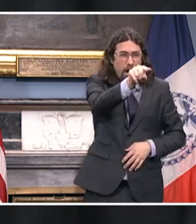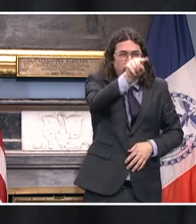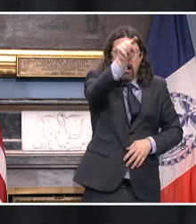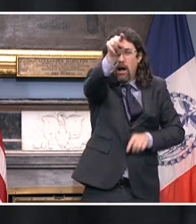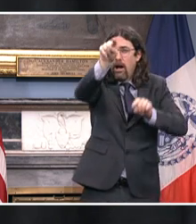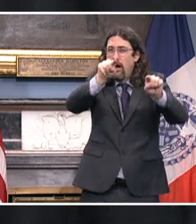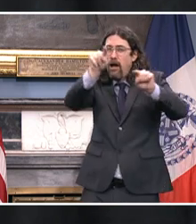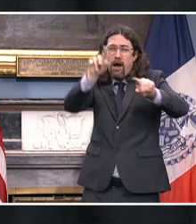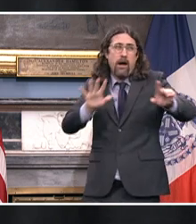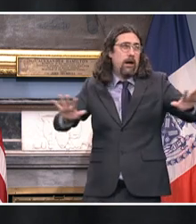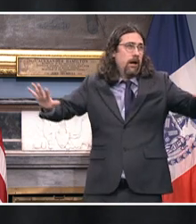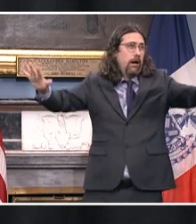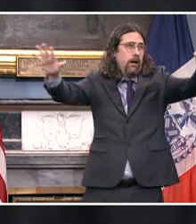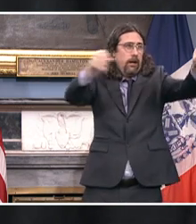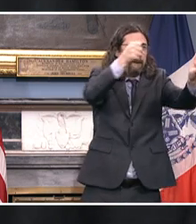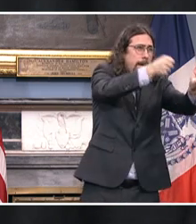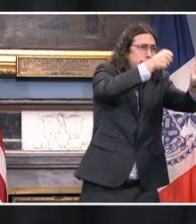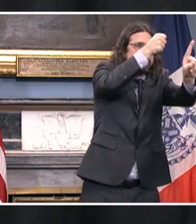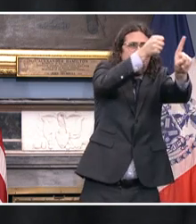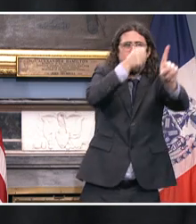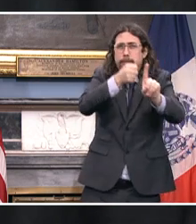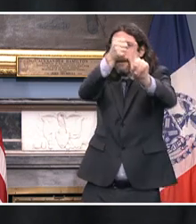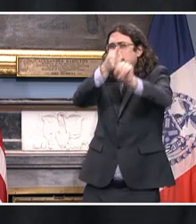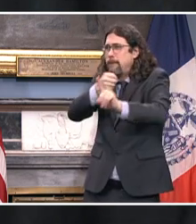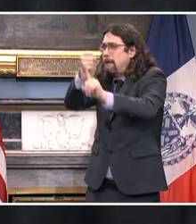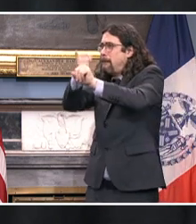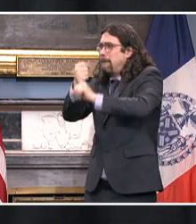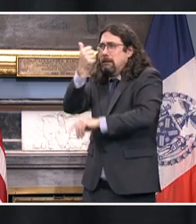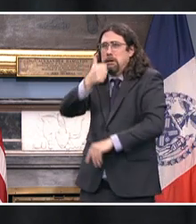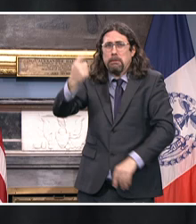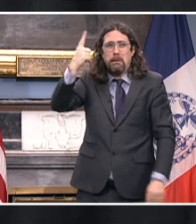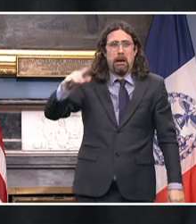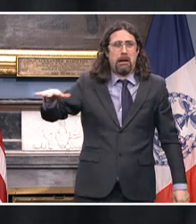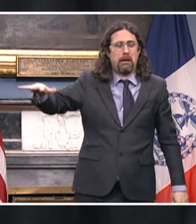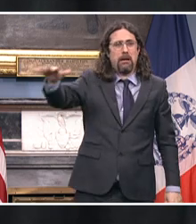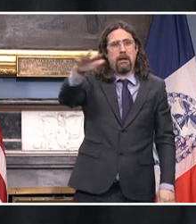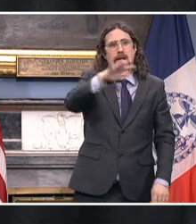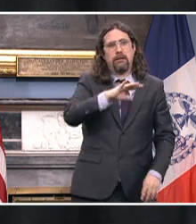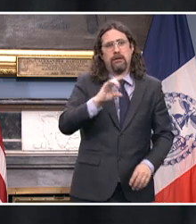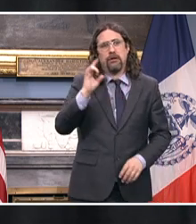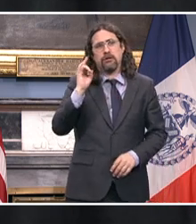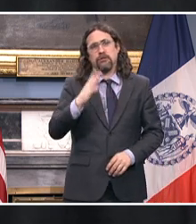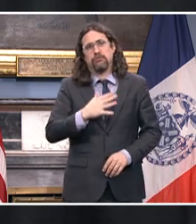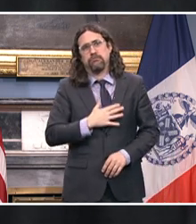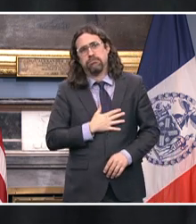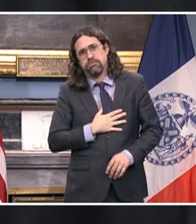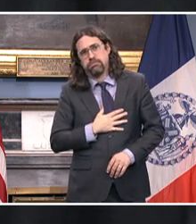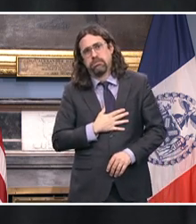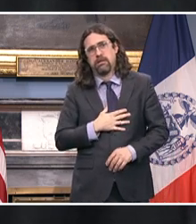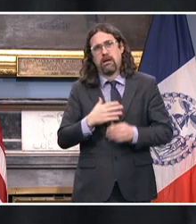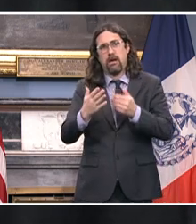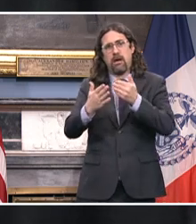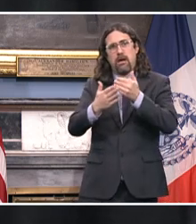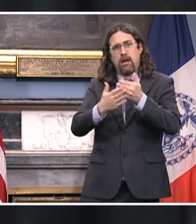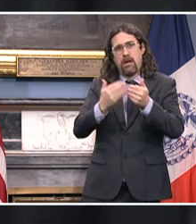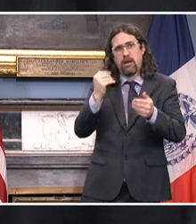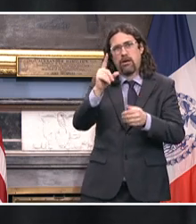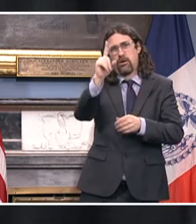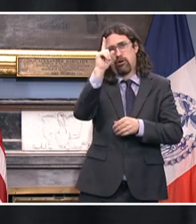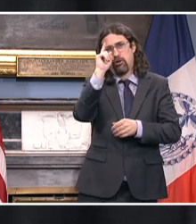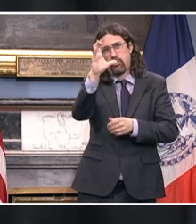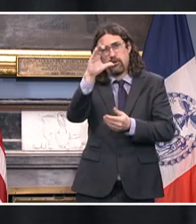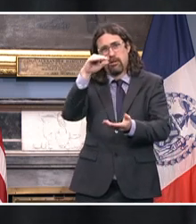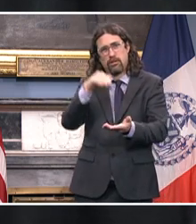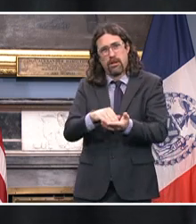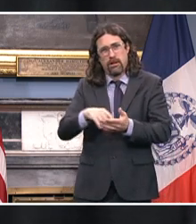cases that have occurred in New York City. 100,000 cases of the coronavirus. A disease that literally did